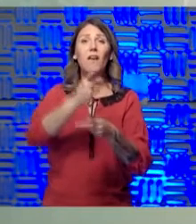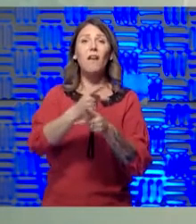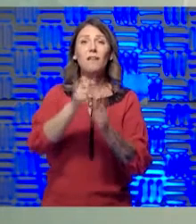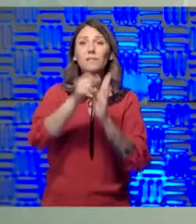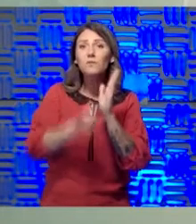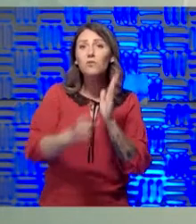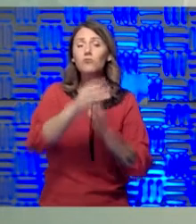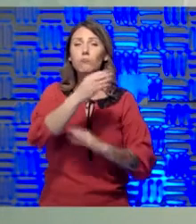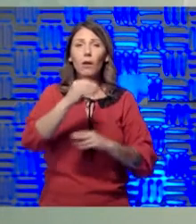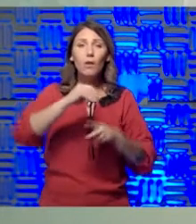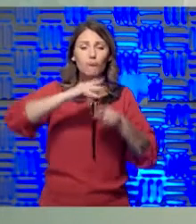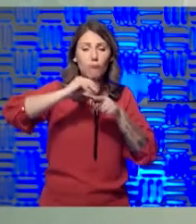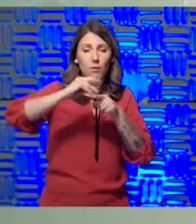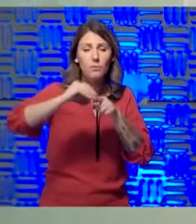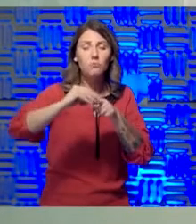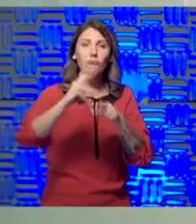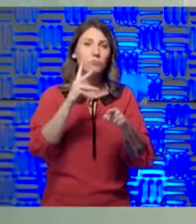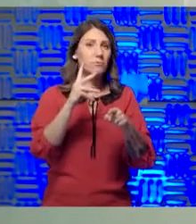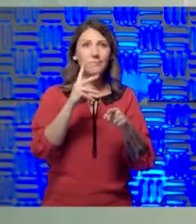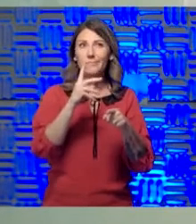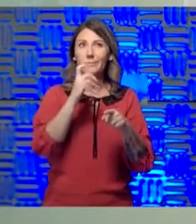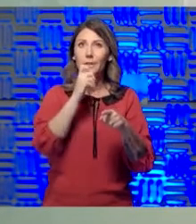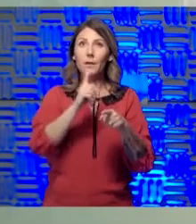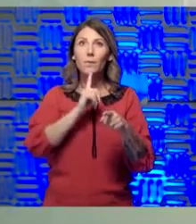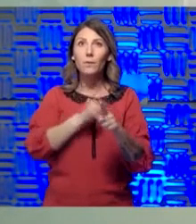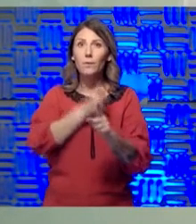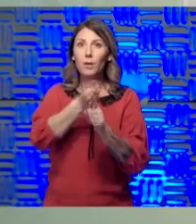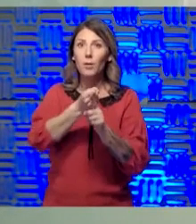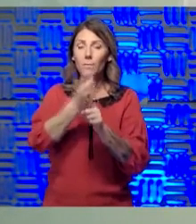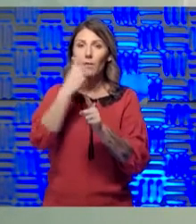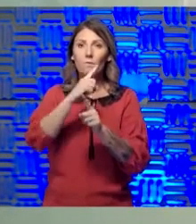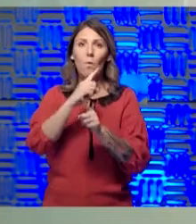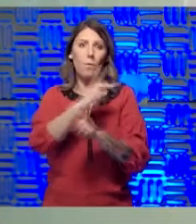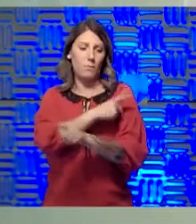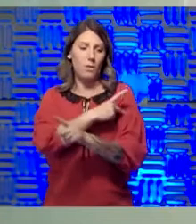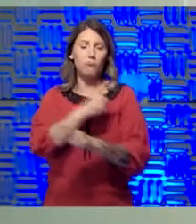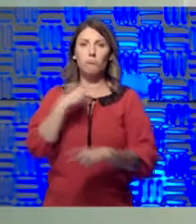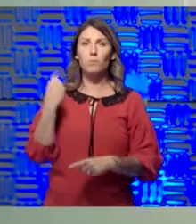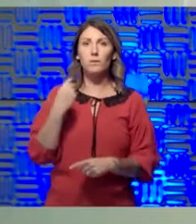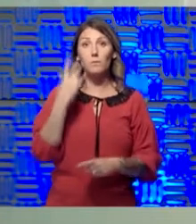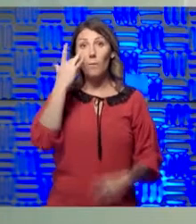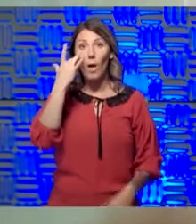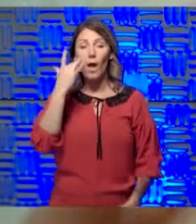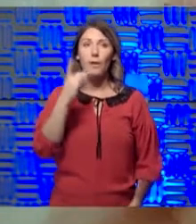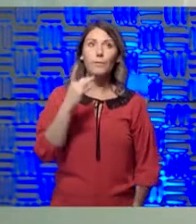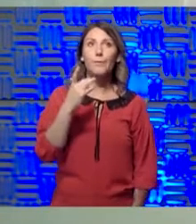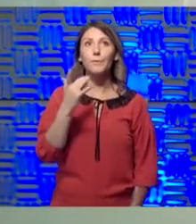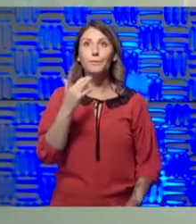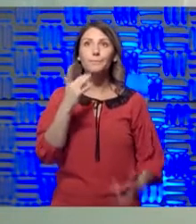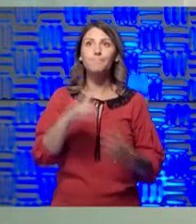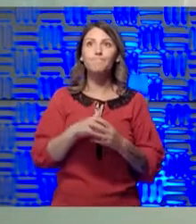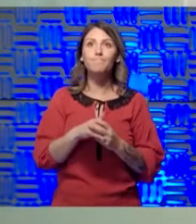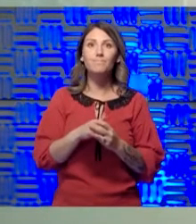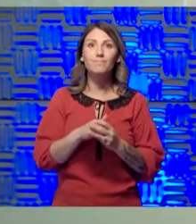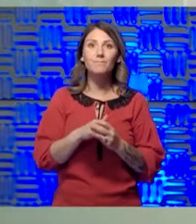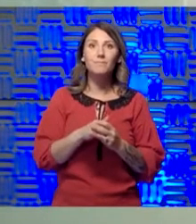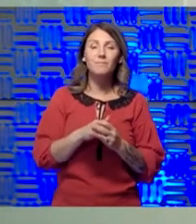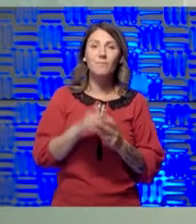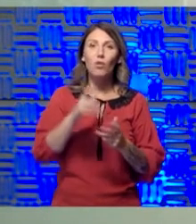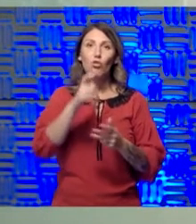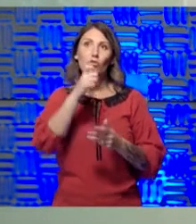of radiation are not really going to be too impactful to the patient's risk because they're not in